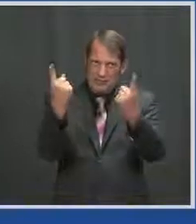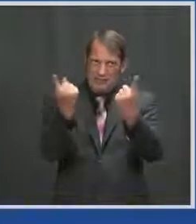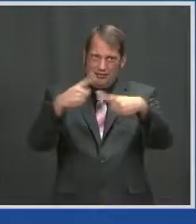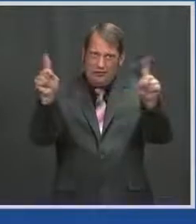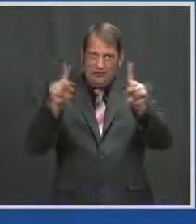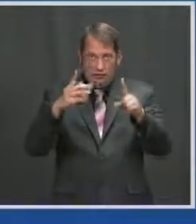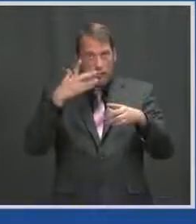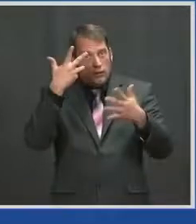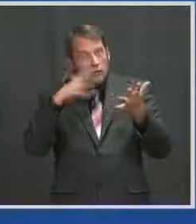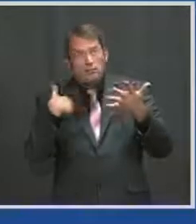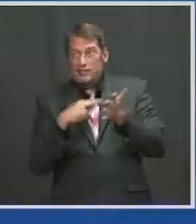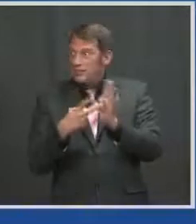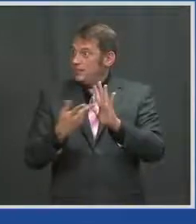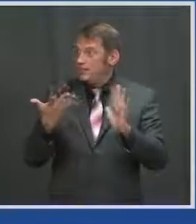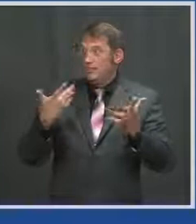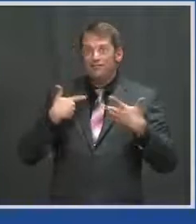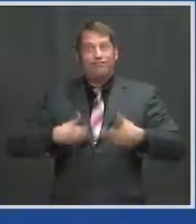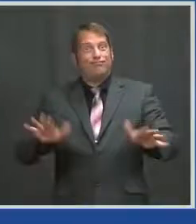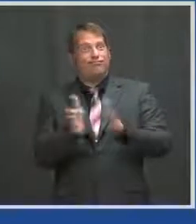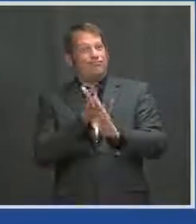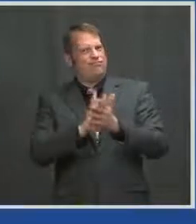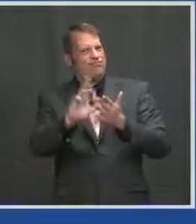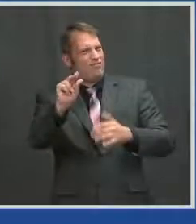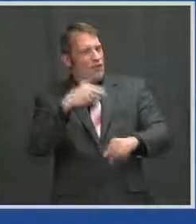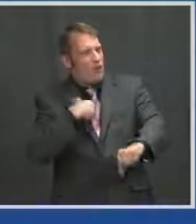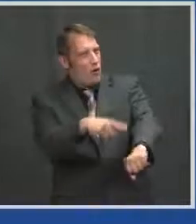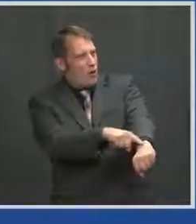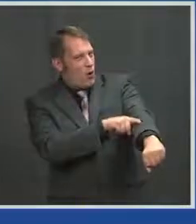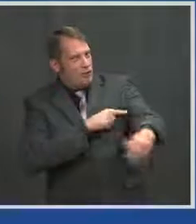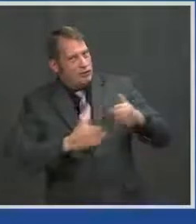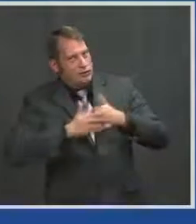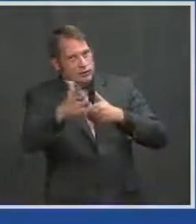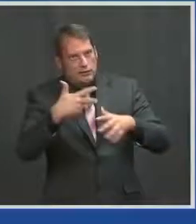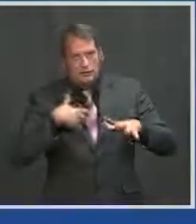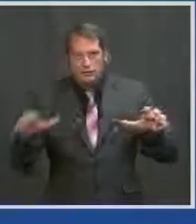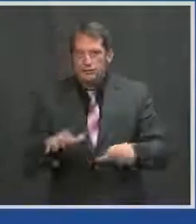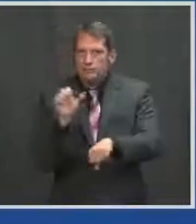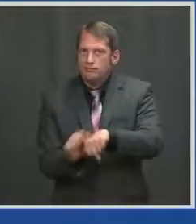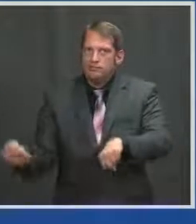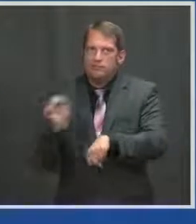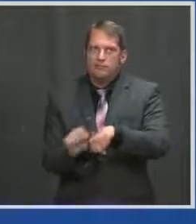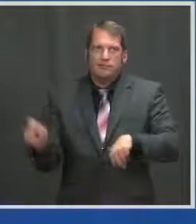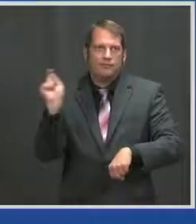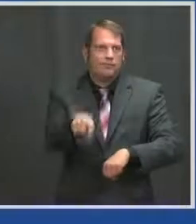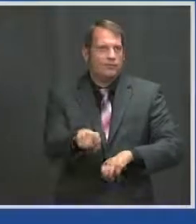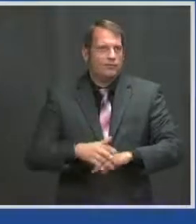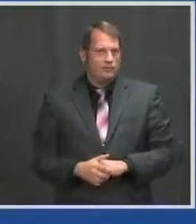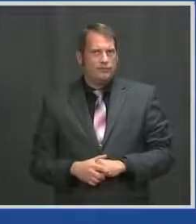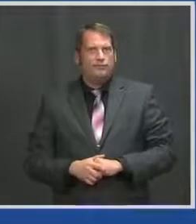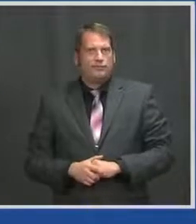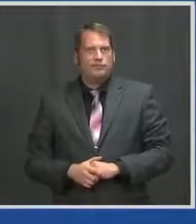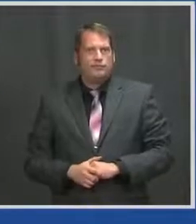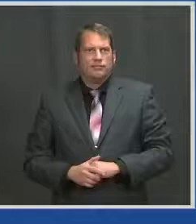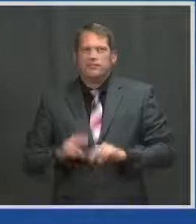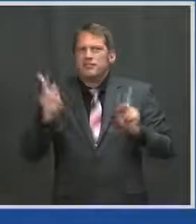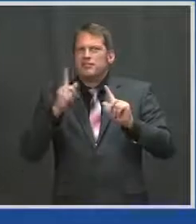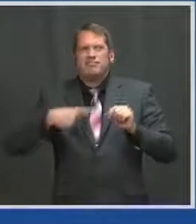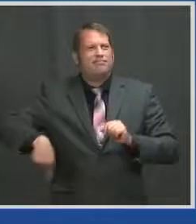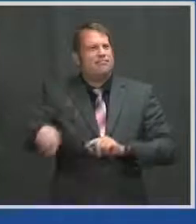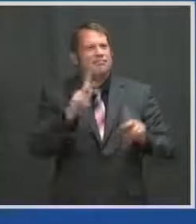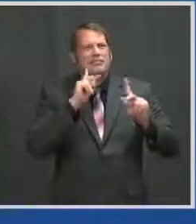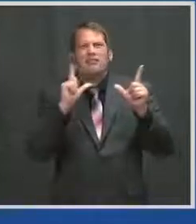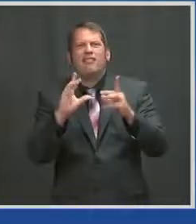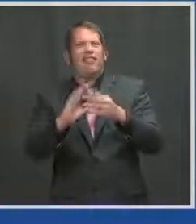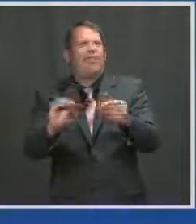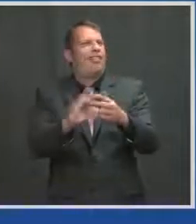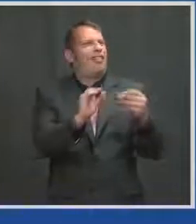also puts some truth to some loose talk that we've been hearing about the economy lately. First, that